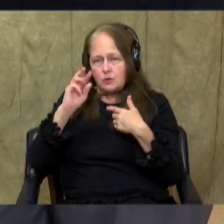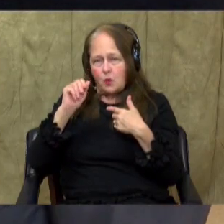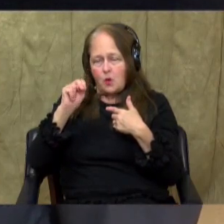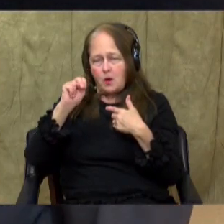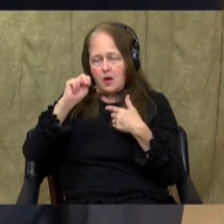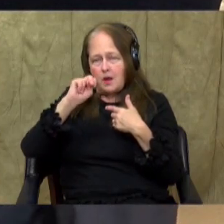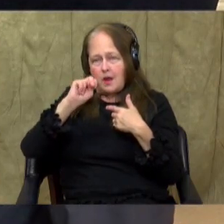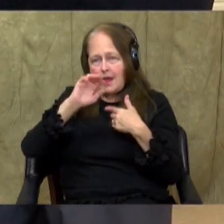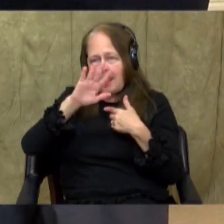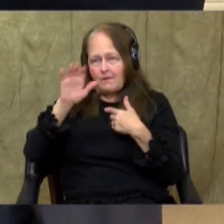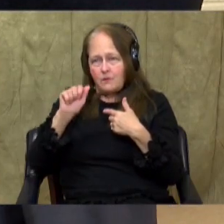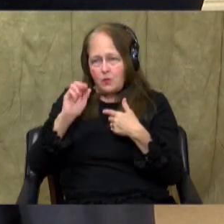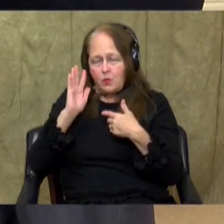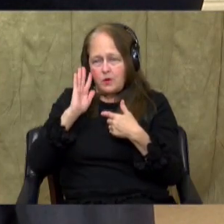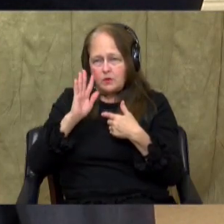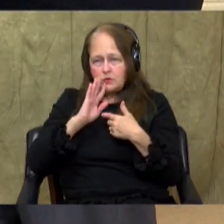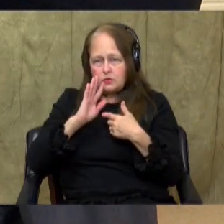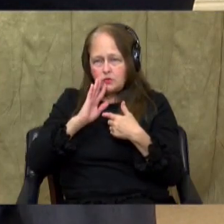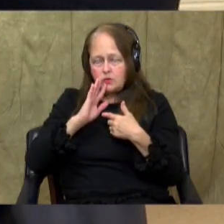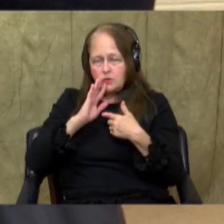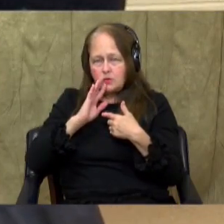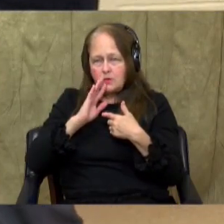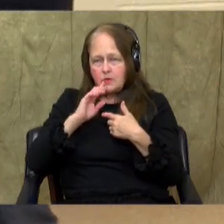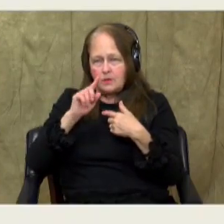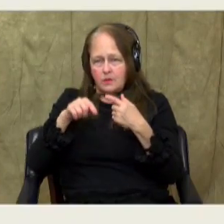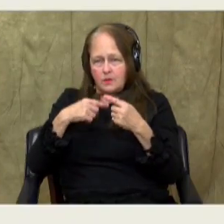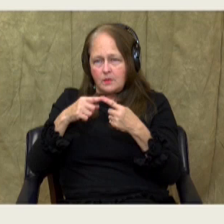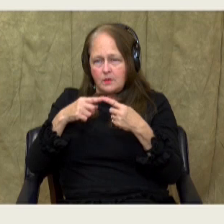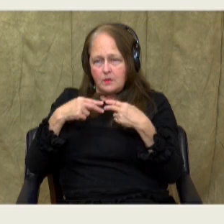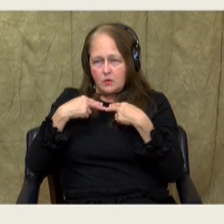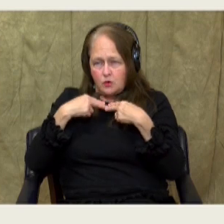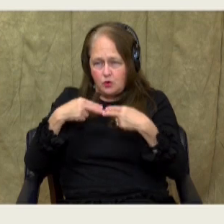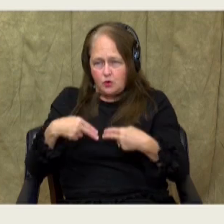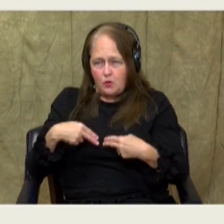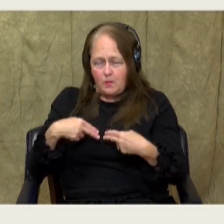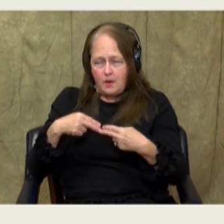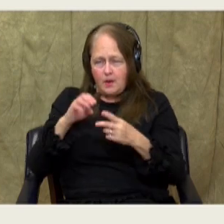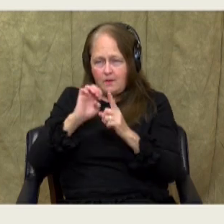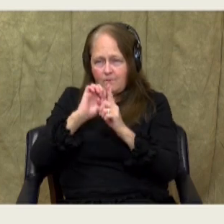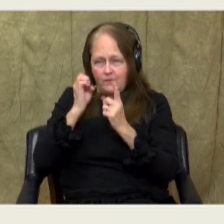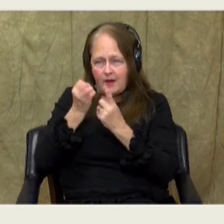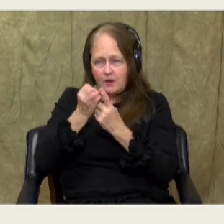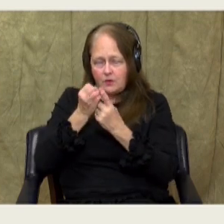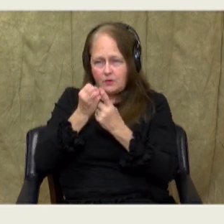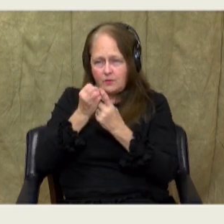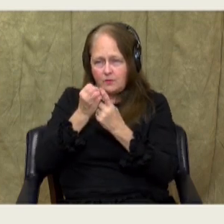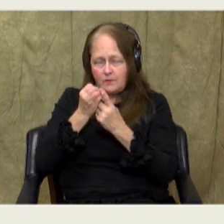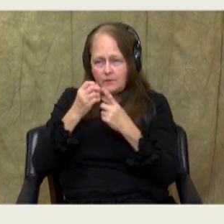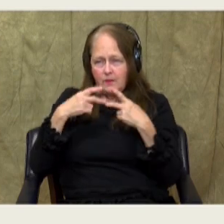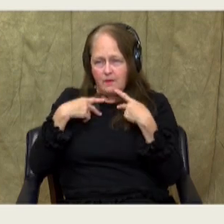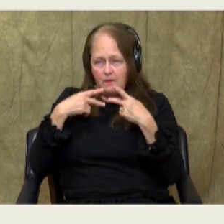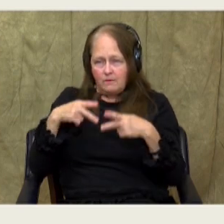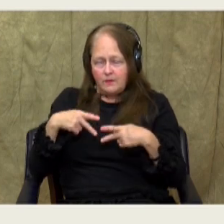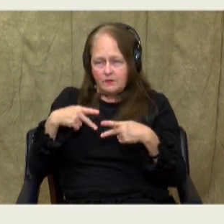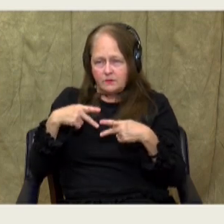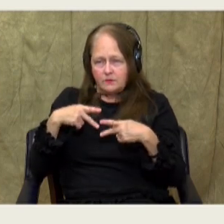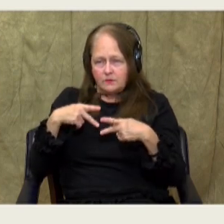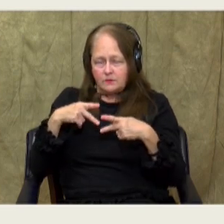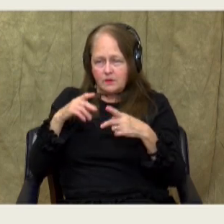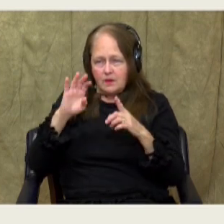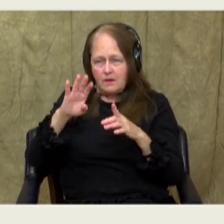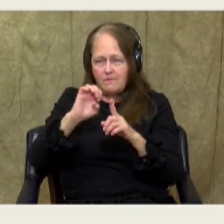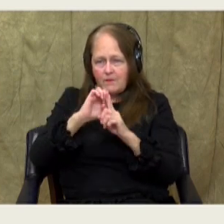So, I think we've talked a few times about human-environmental interaction, specific activities by humans that